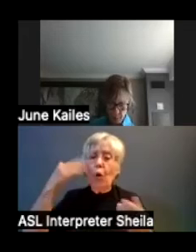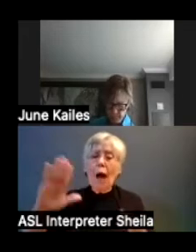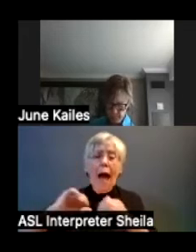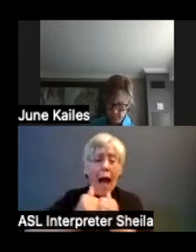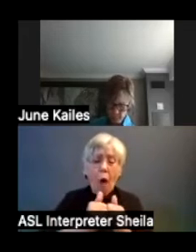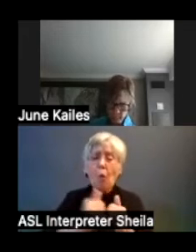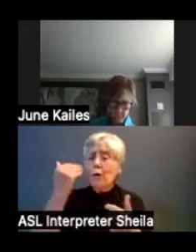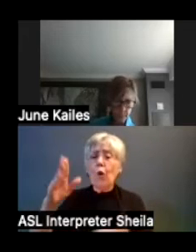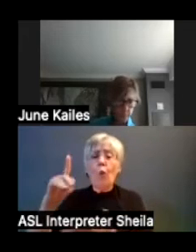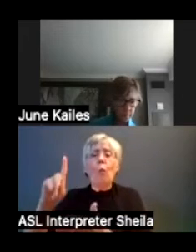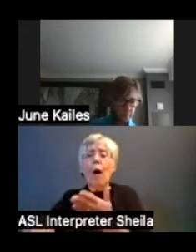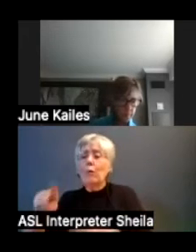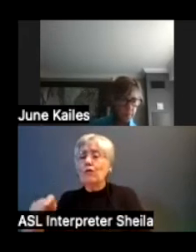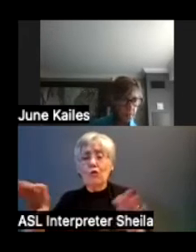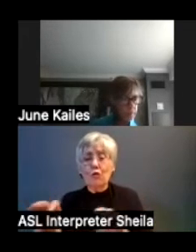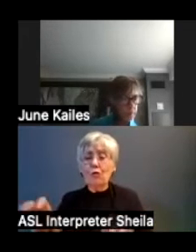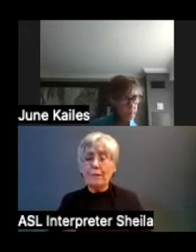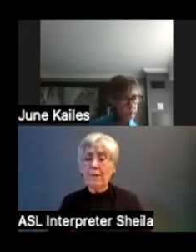do.